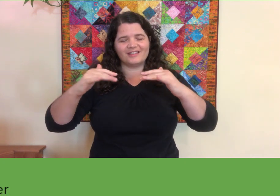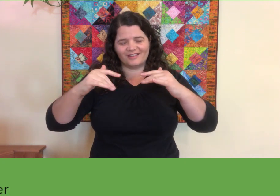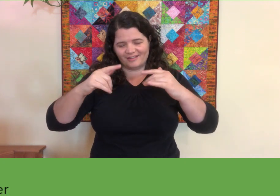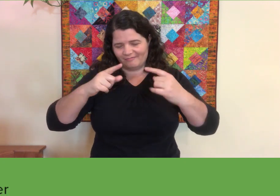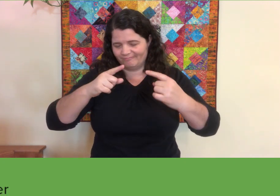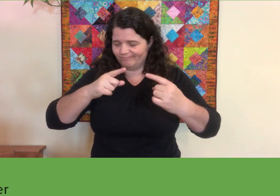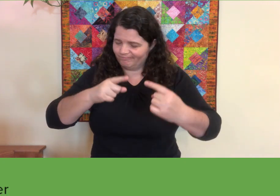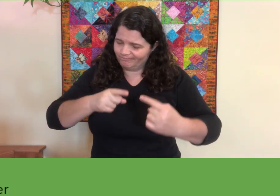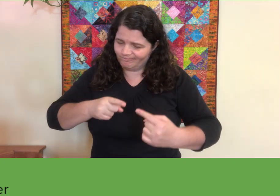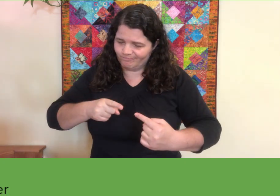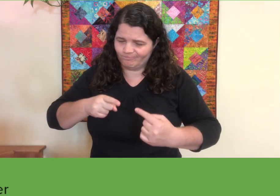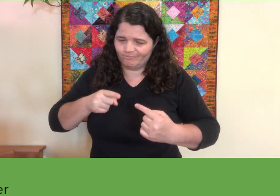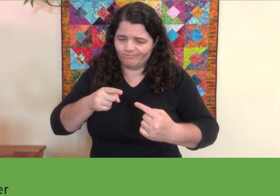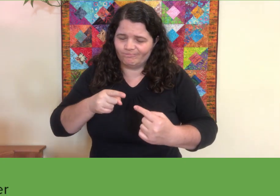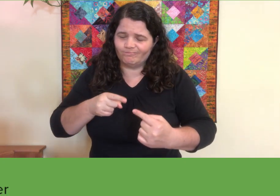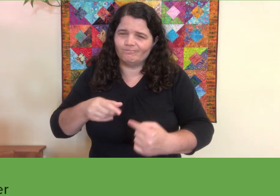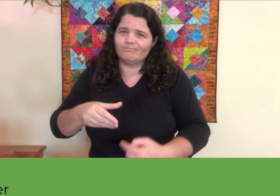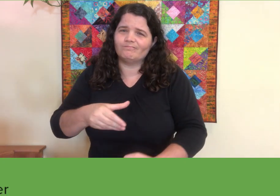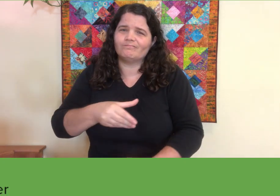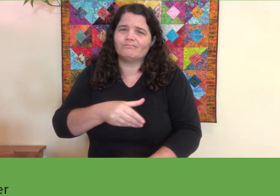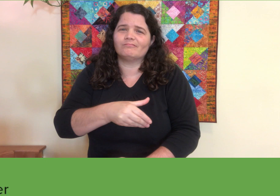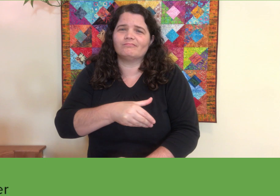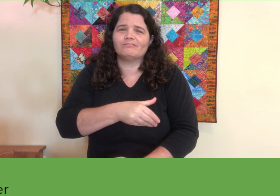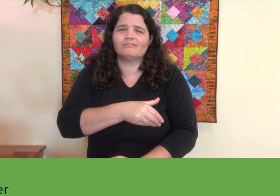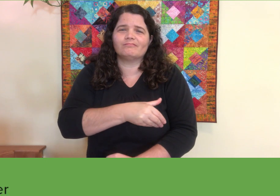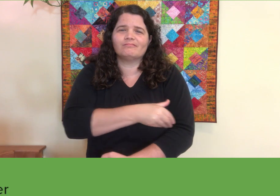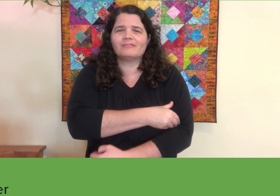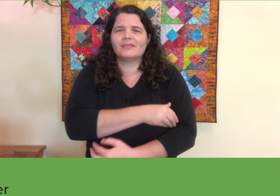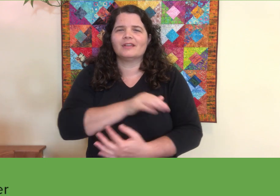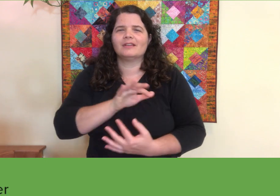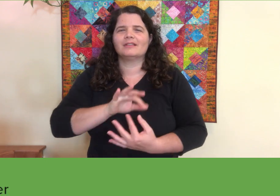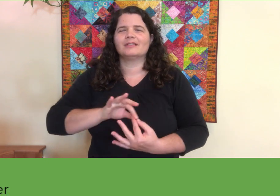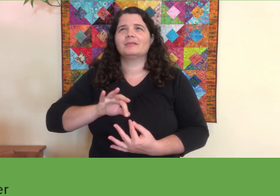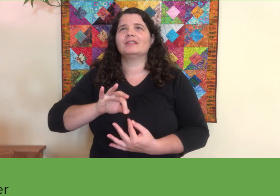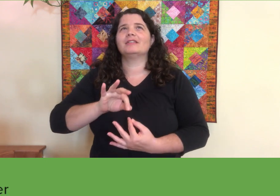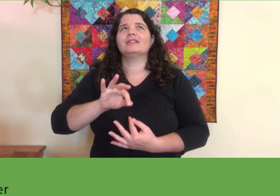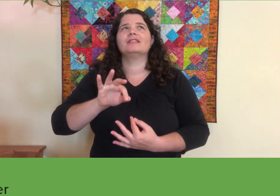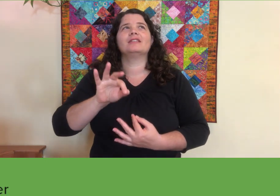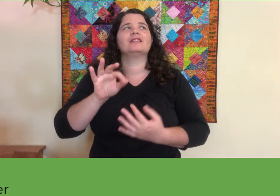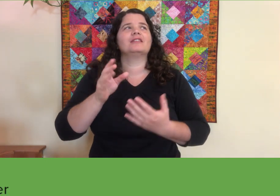gathered here in the struggle and the power,